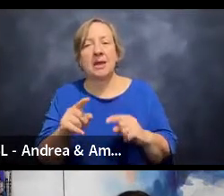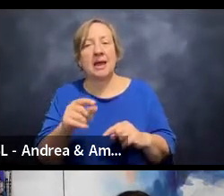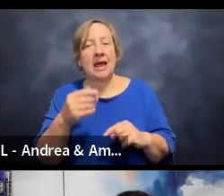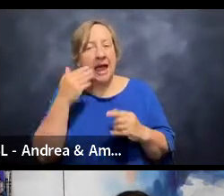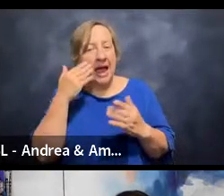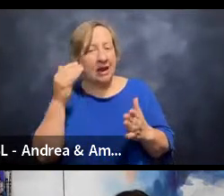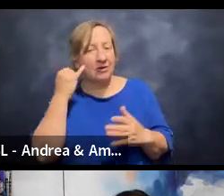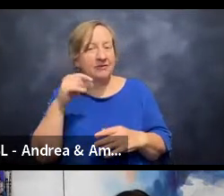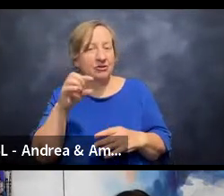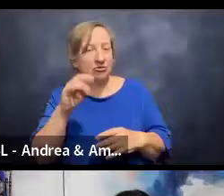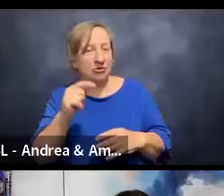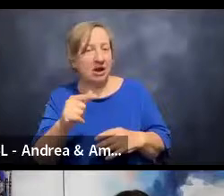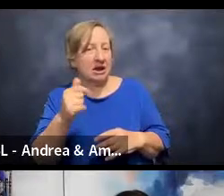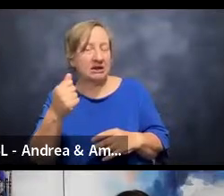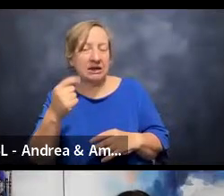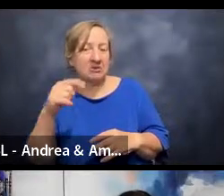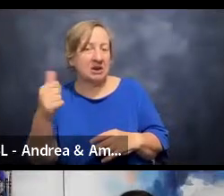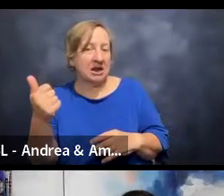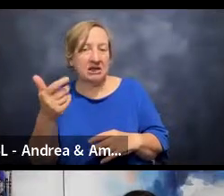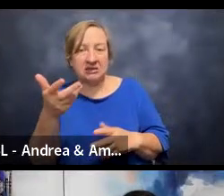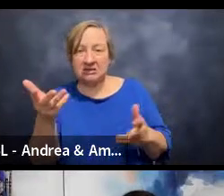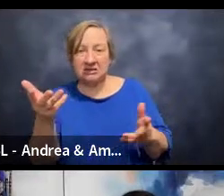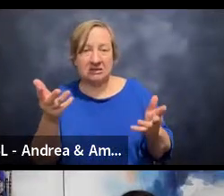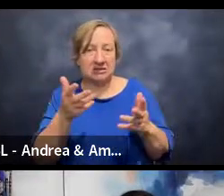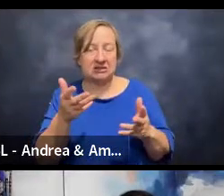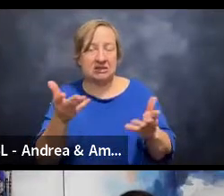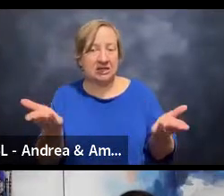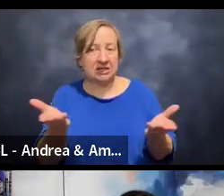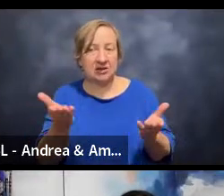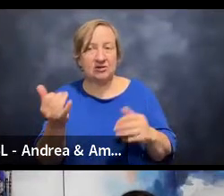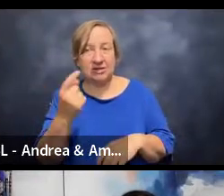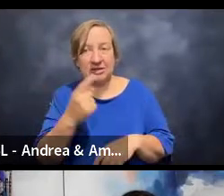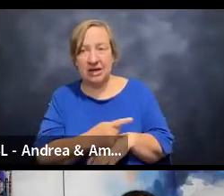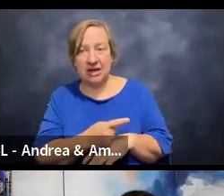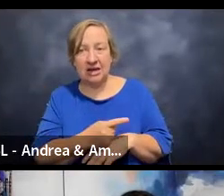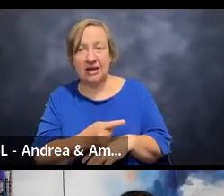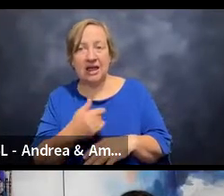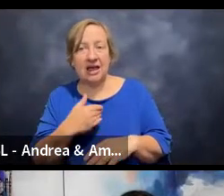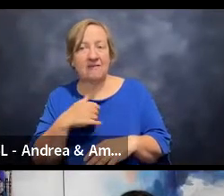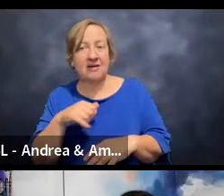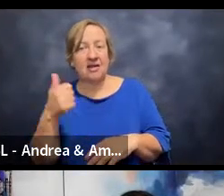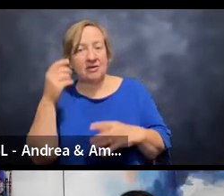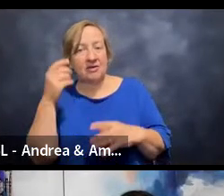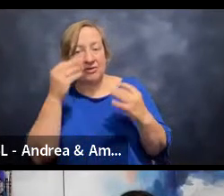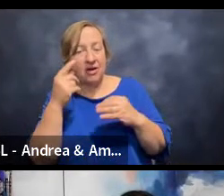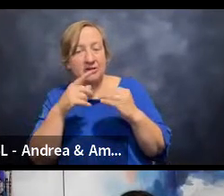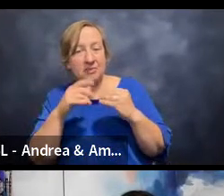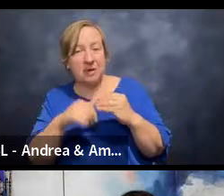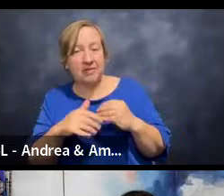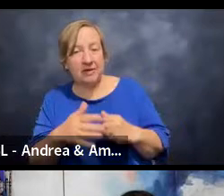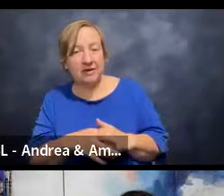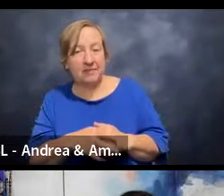if Greg or anyone else on the line here today has any thoughts on that.